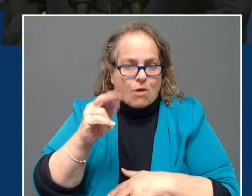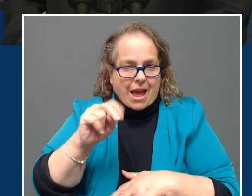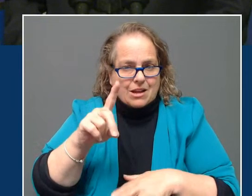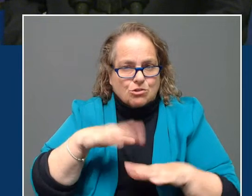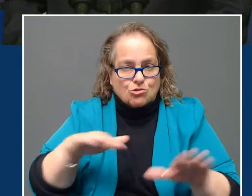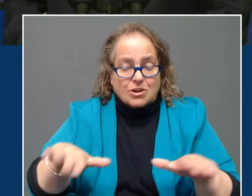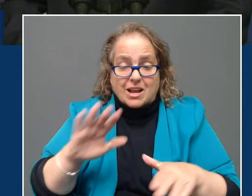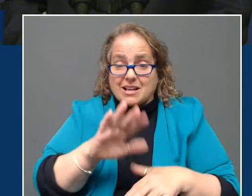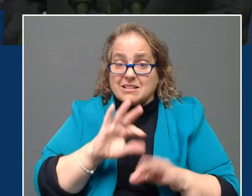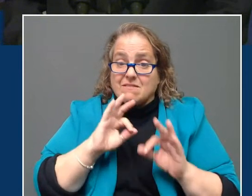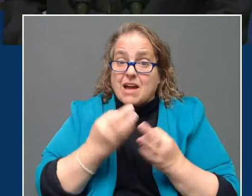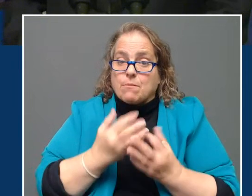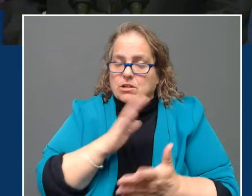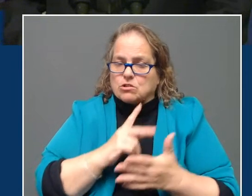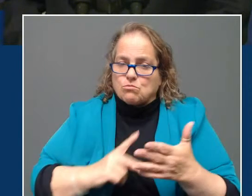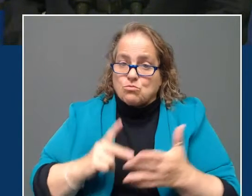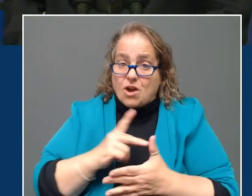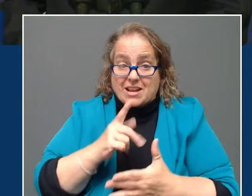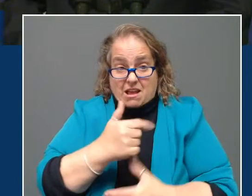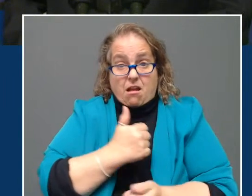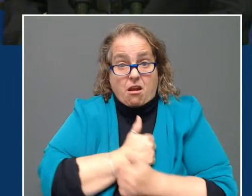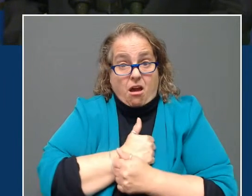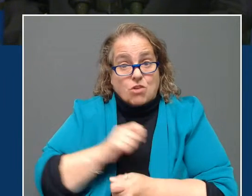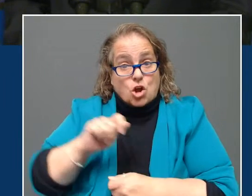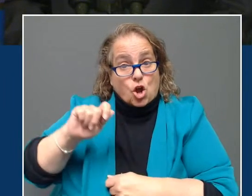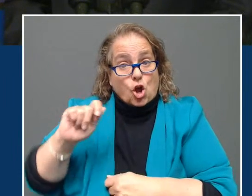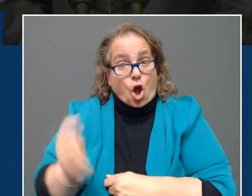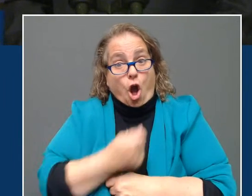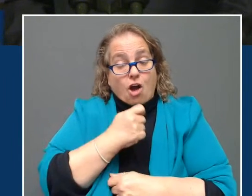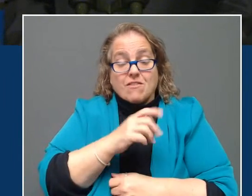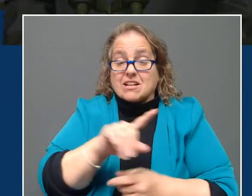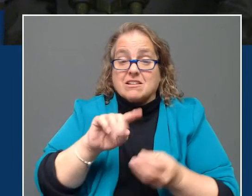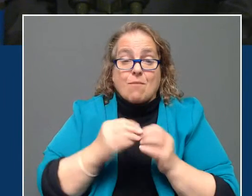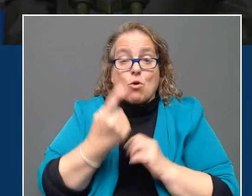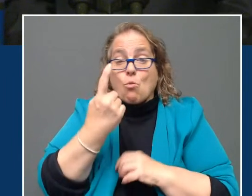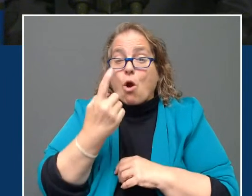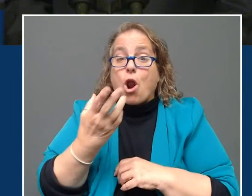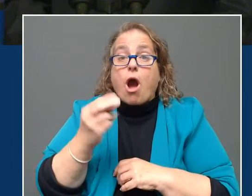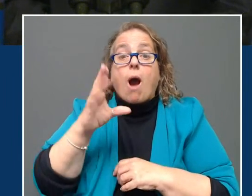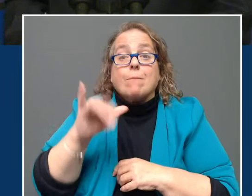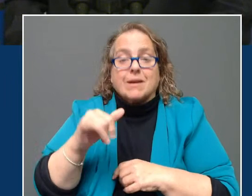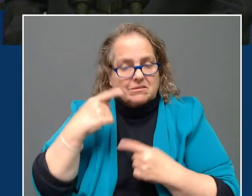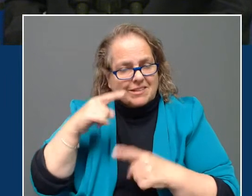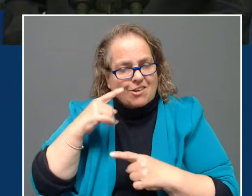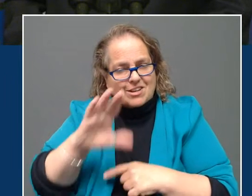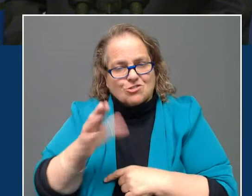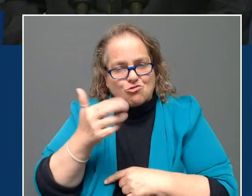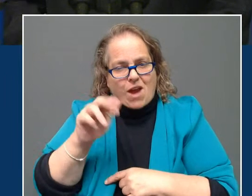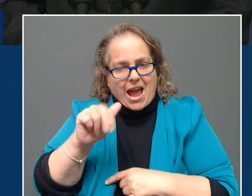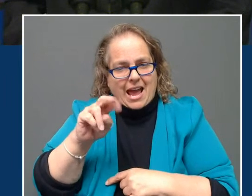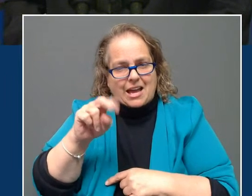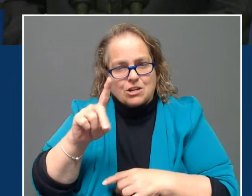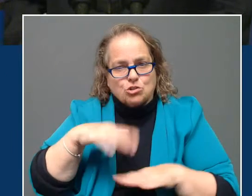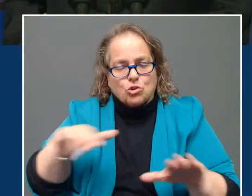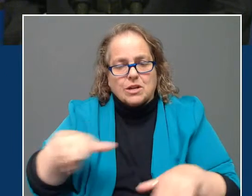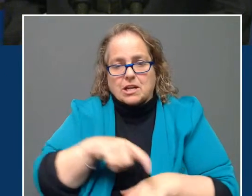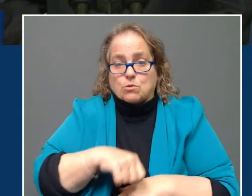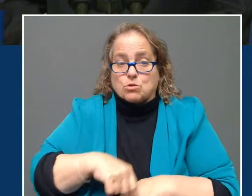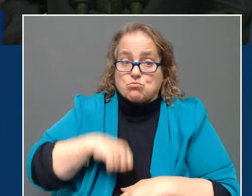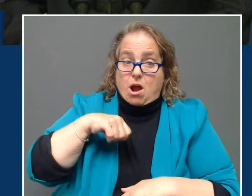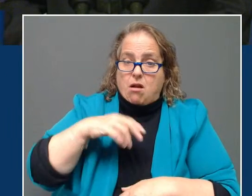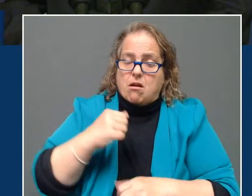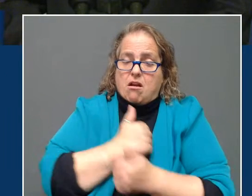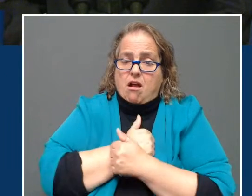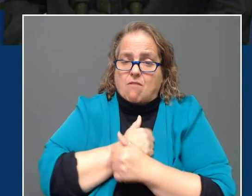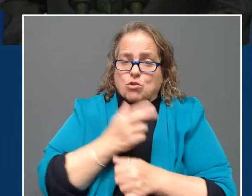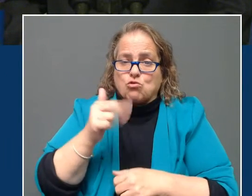said while Tim loved golf, his number one hobby was caring for his grandkids. He was proud and loved them more than anything. If